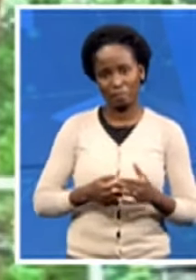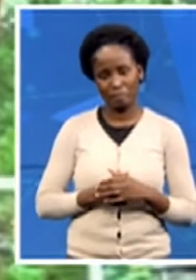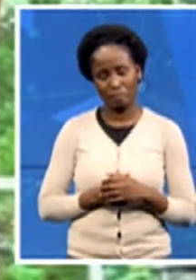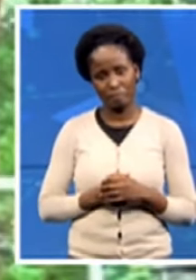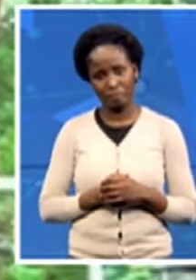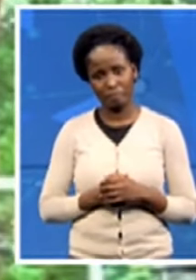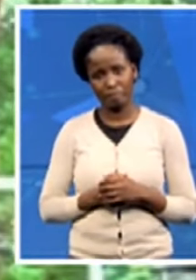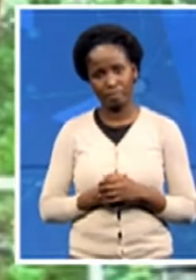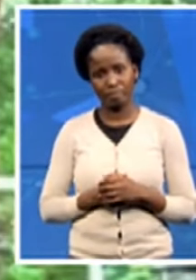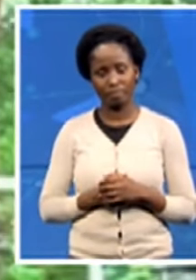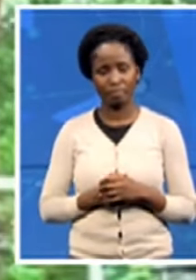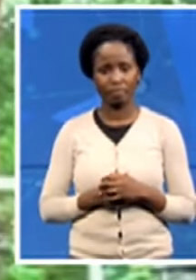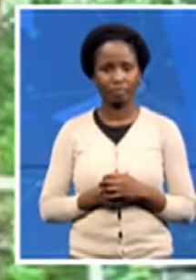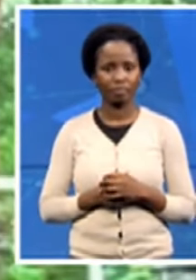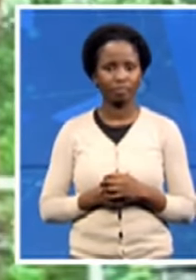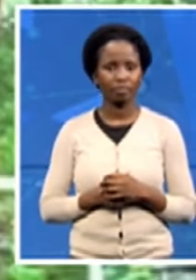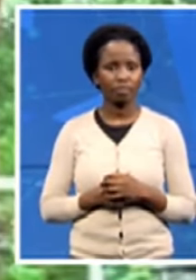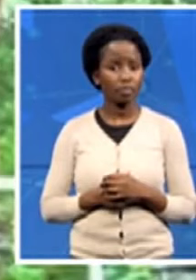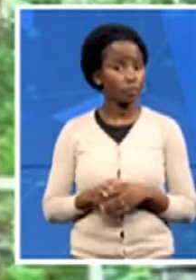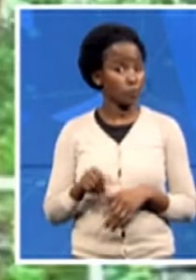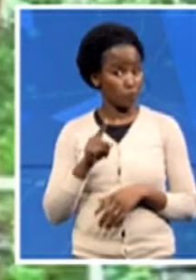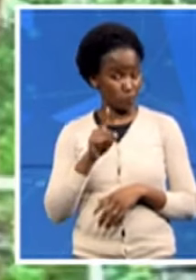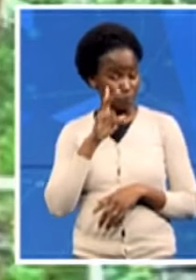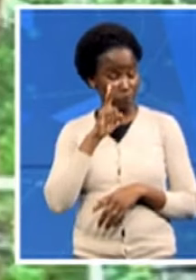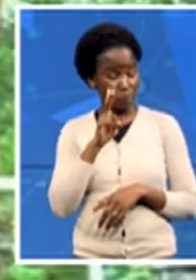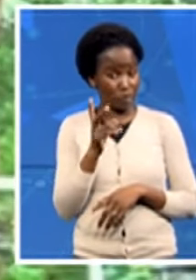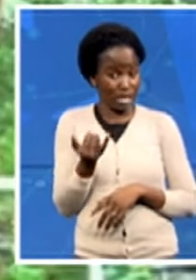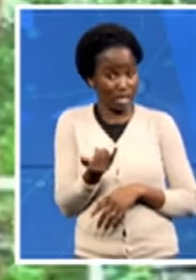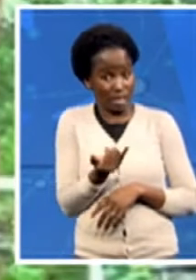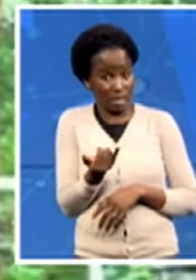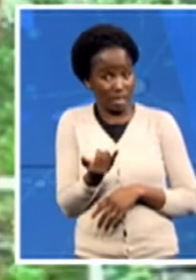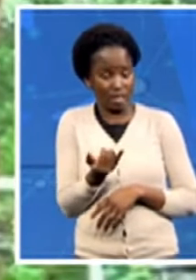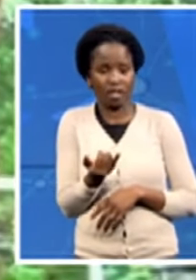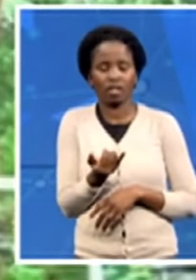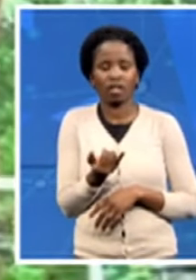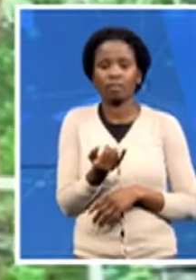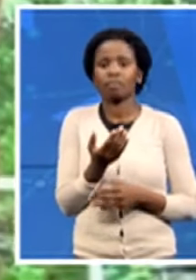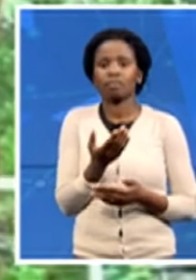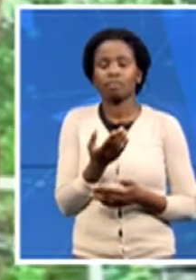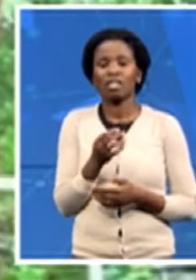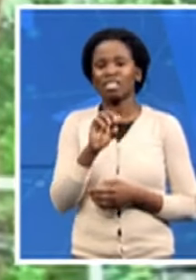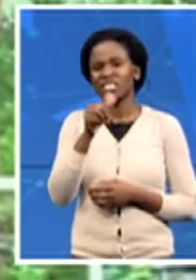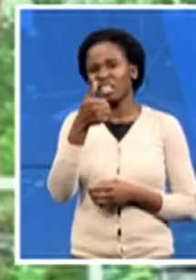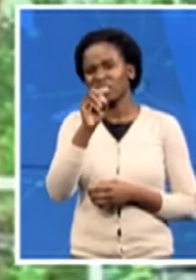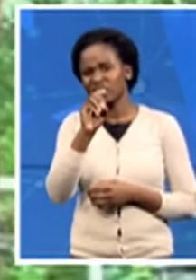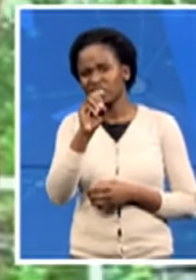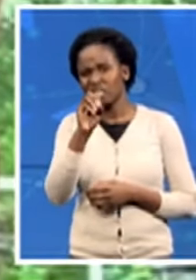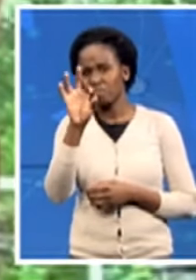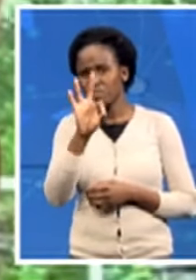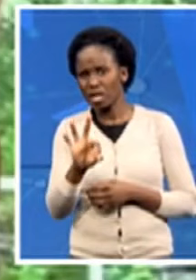is looking, we will only get to that 60% level of our